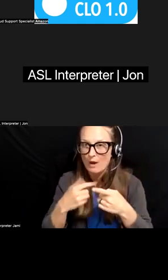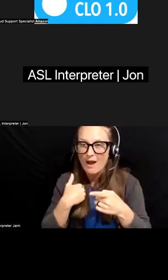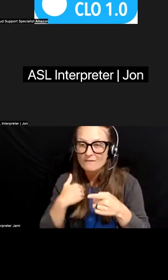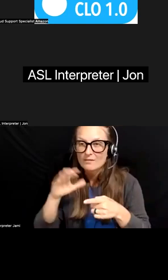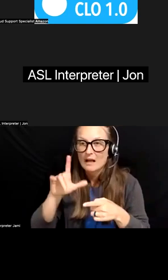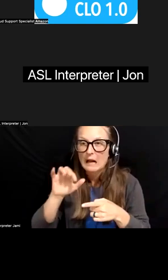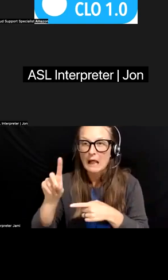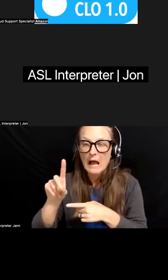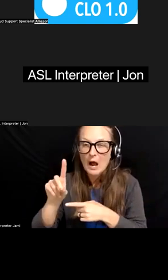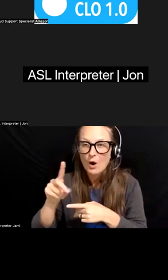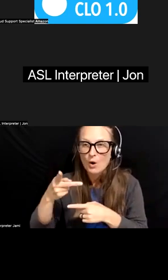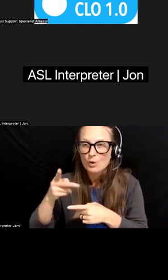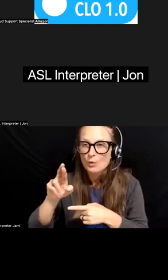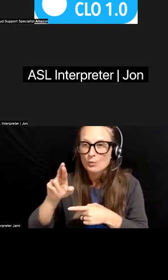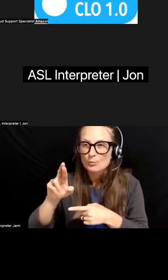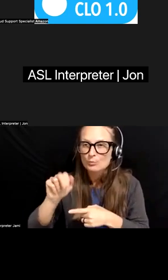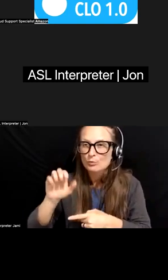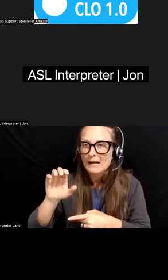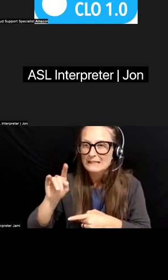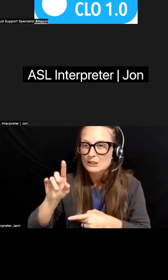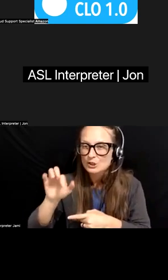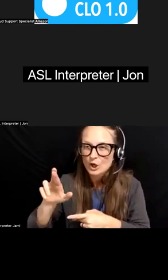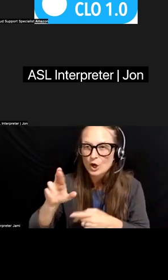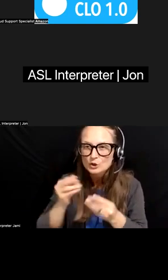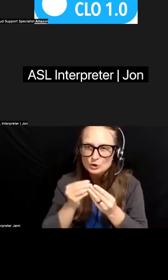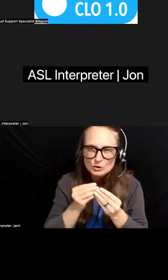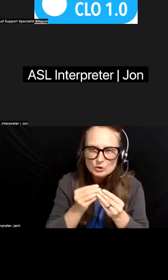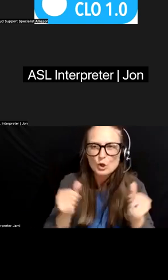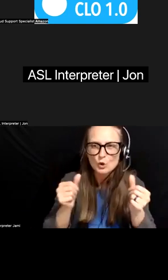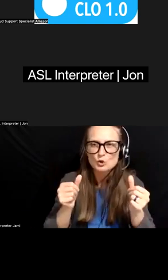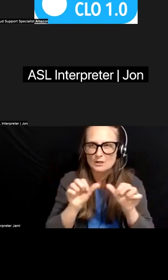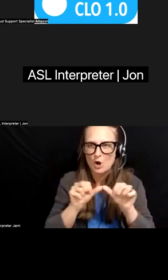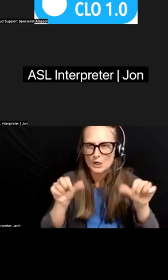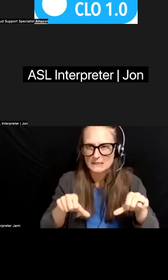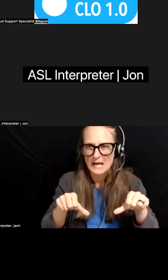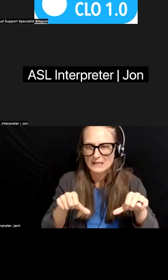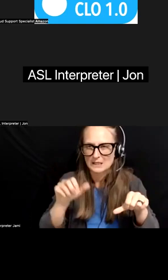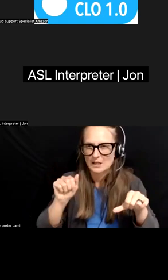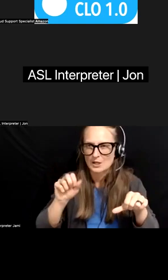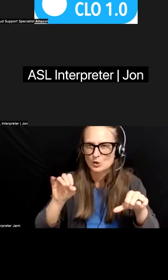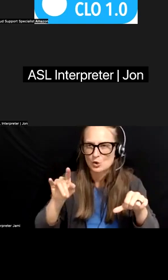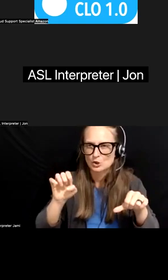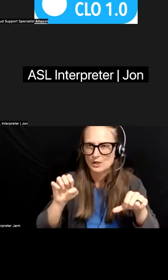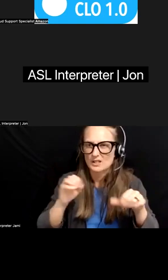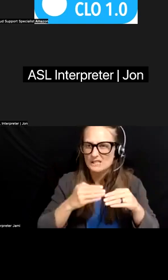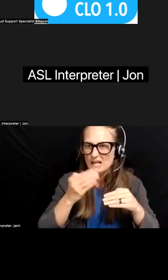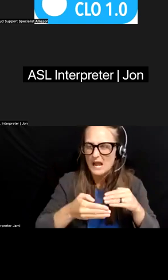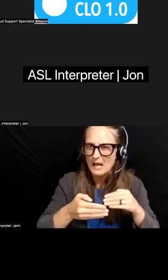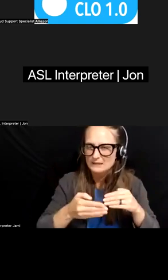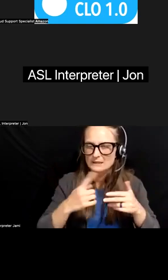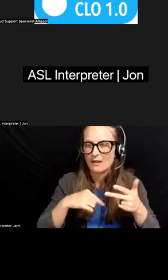practitioner, solutions architect associate is the next track. You can also do